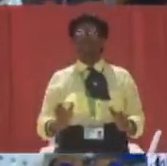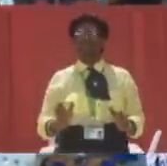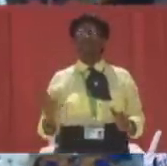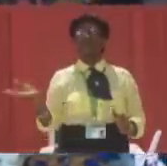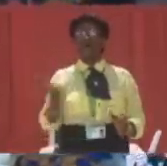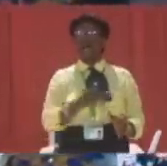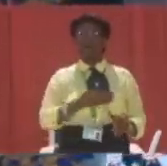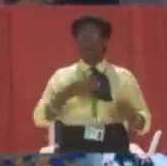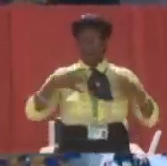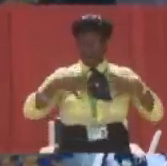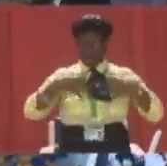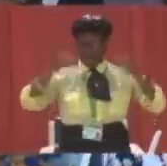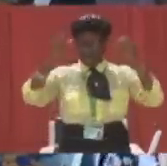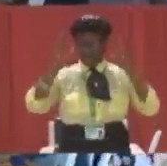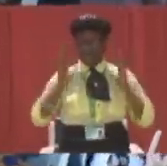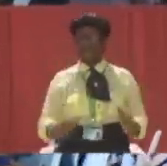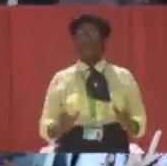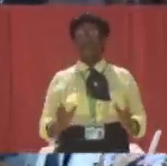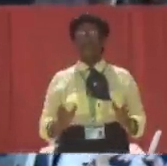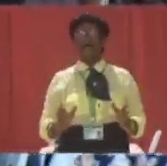our Healer,